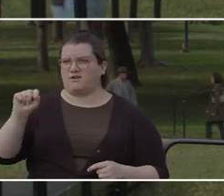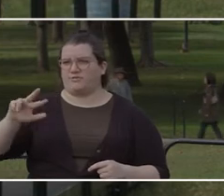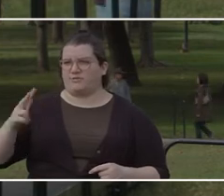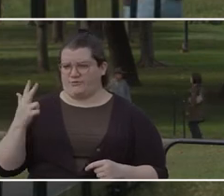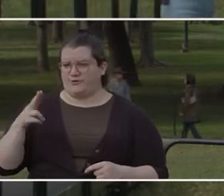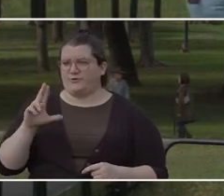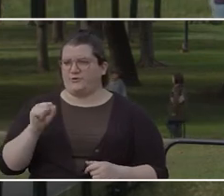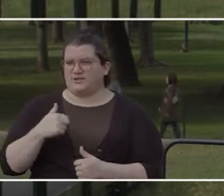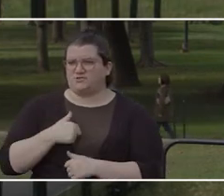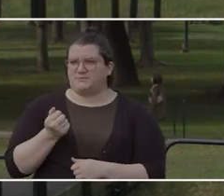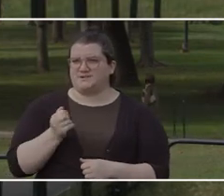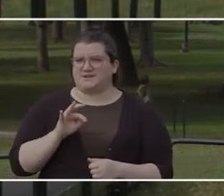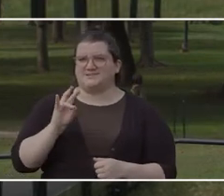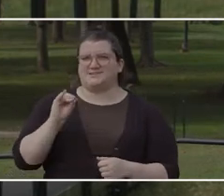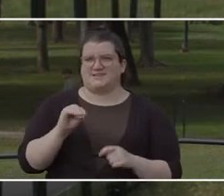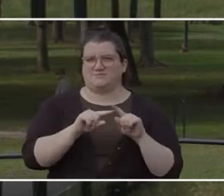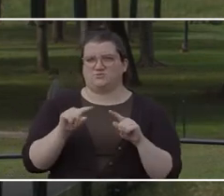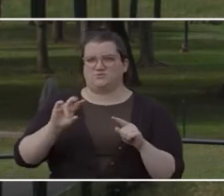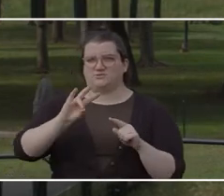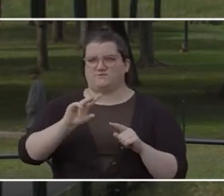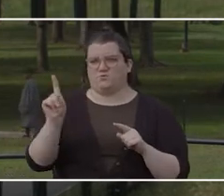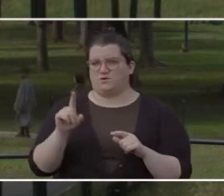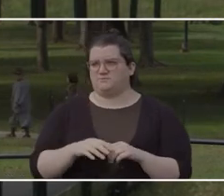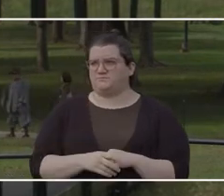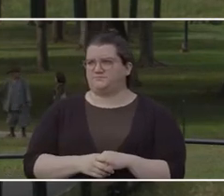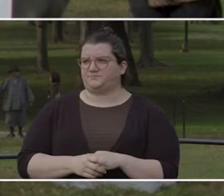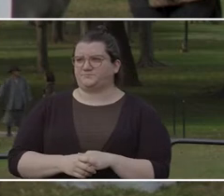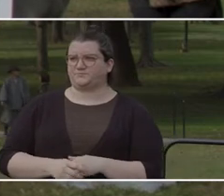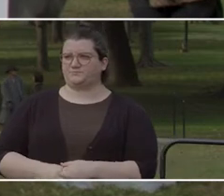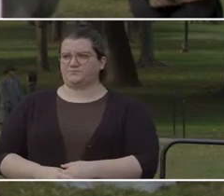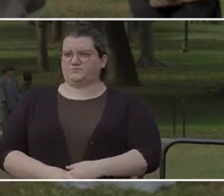Army, 1970 to 1971.